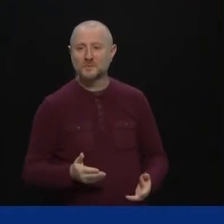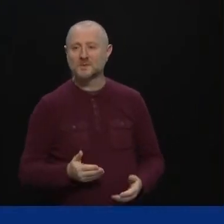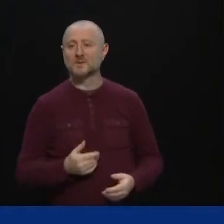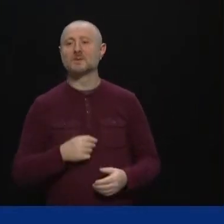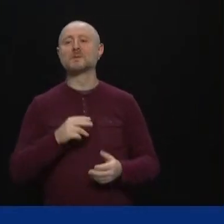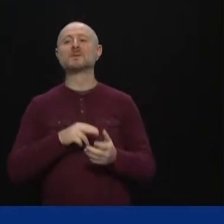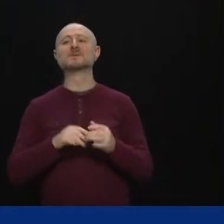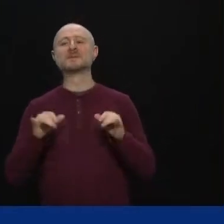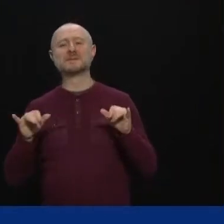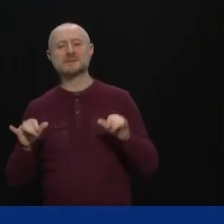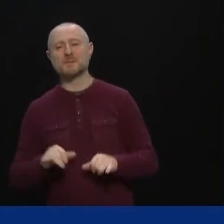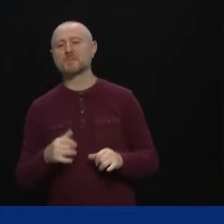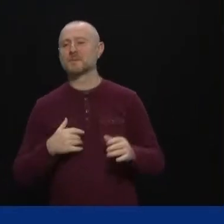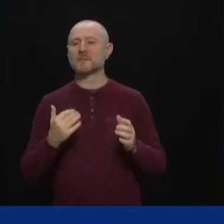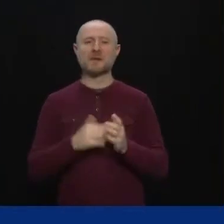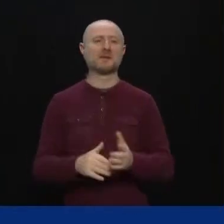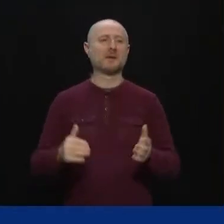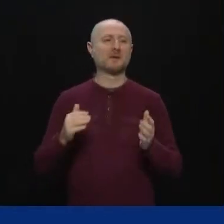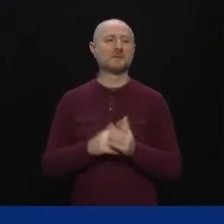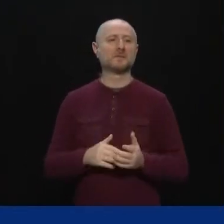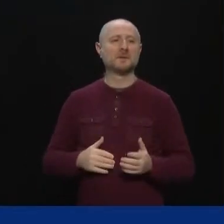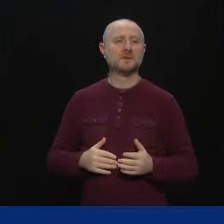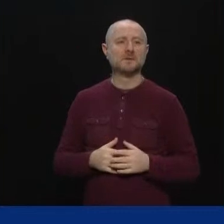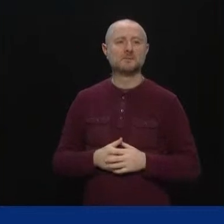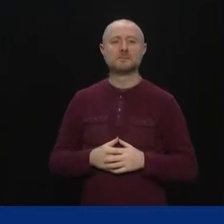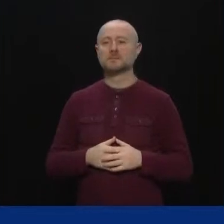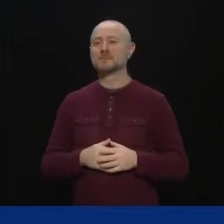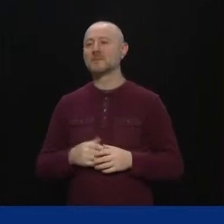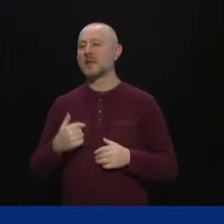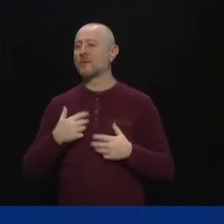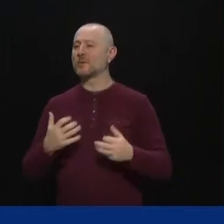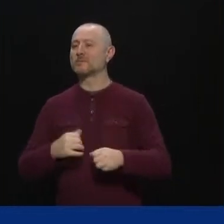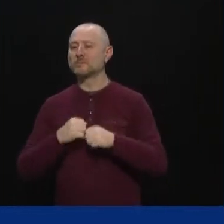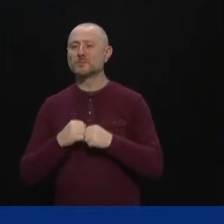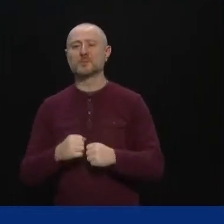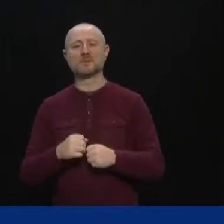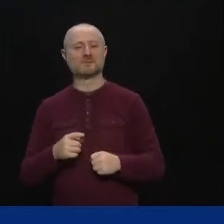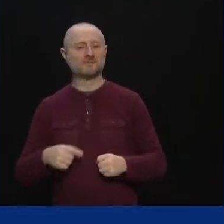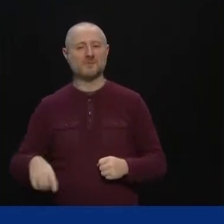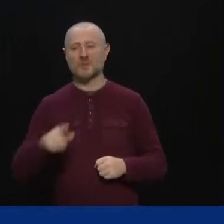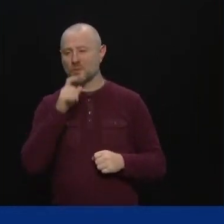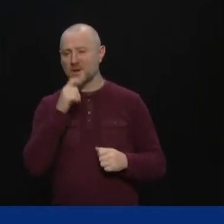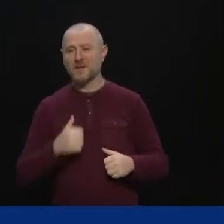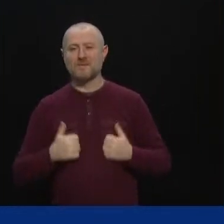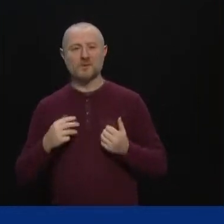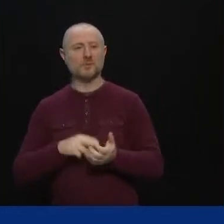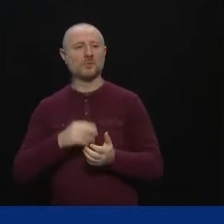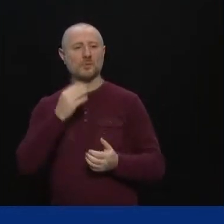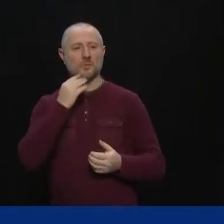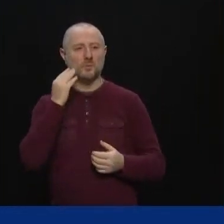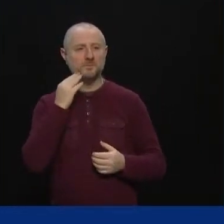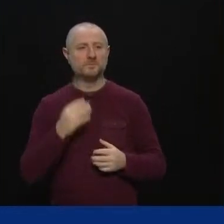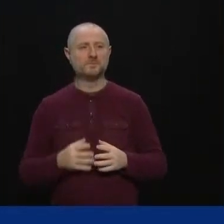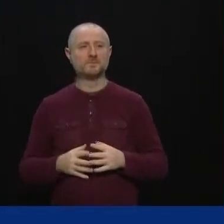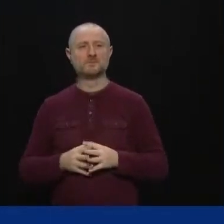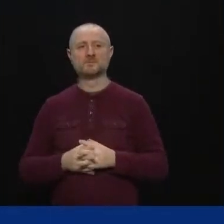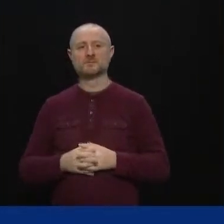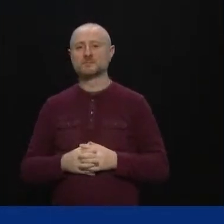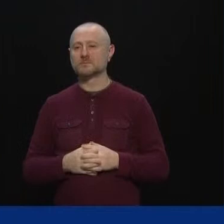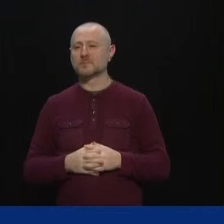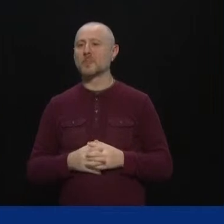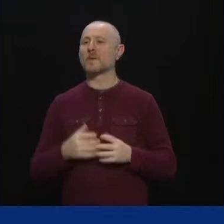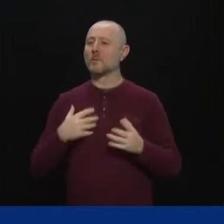homes. It's frustrating for me because I want to be able to protect people even more than we're allowed to under the current federal laws.